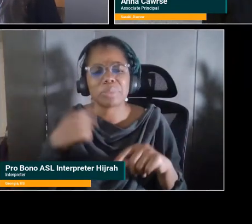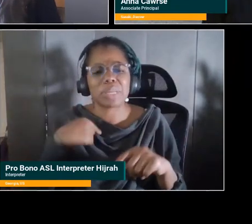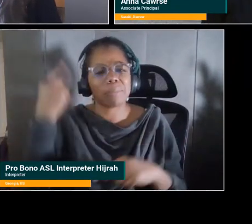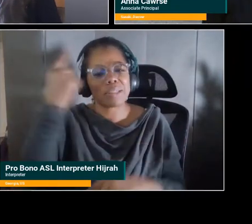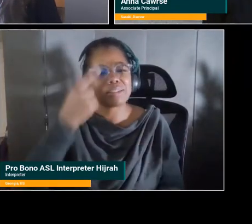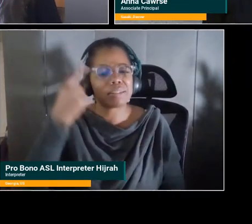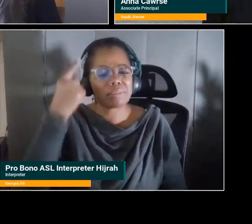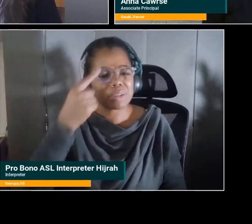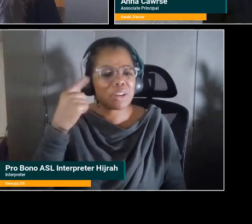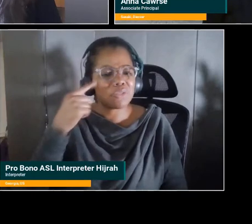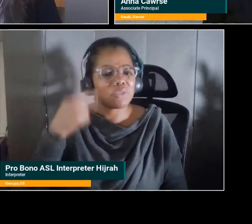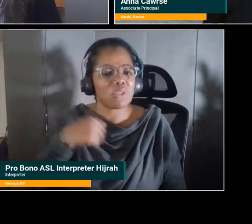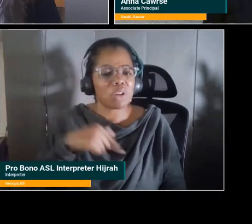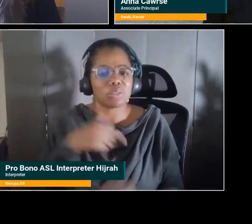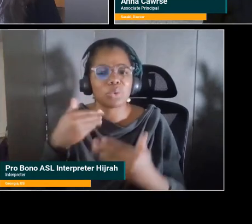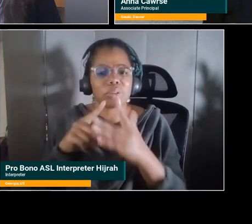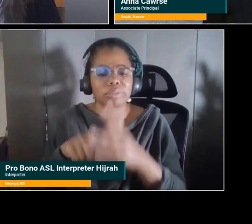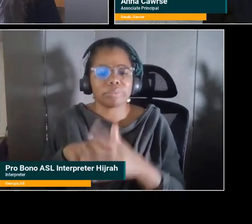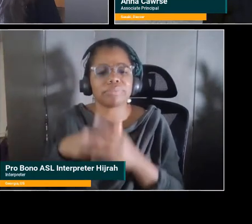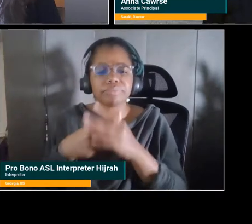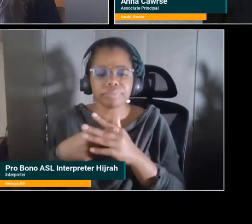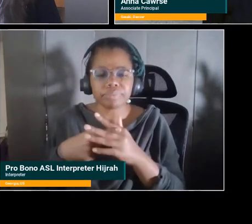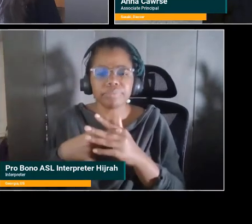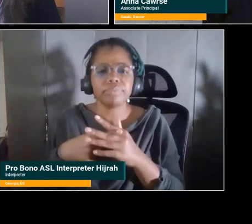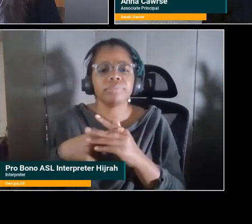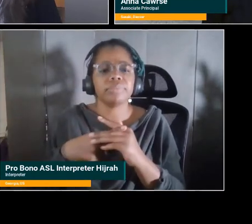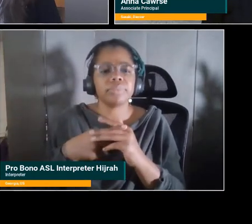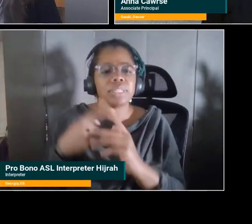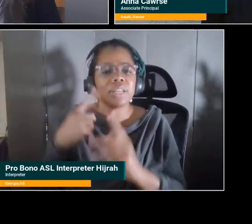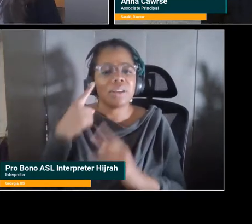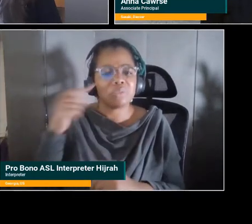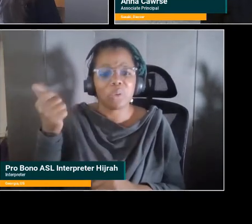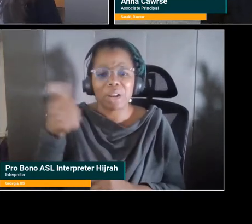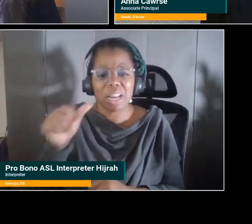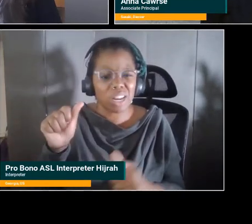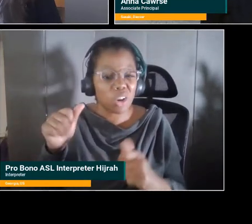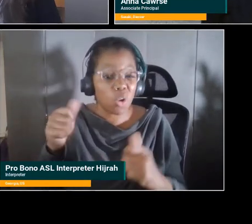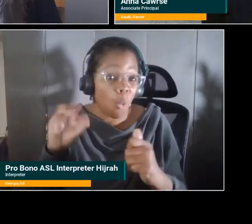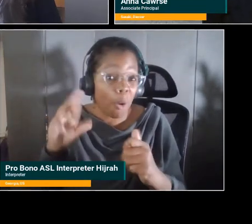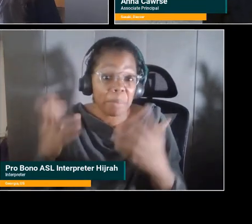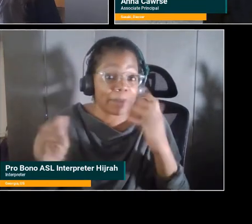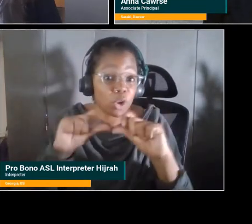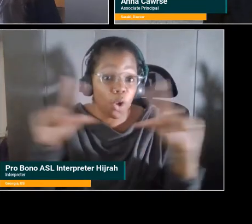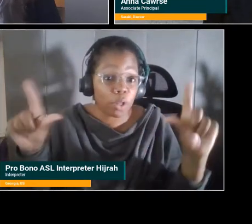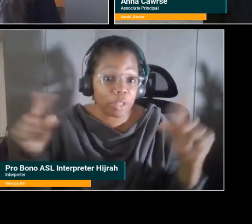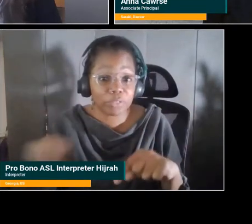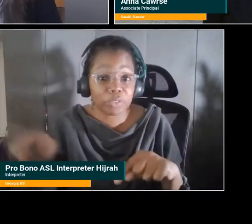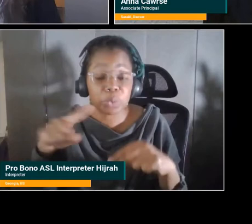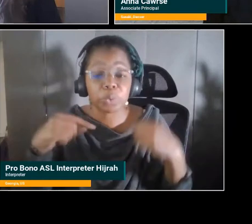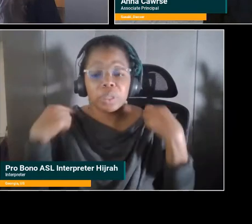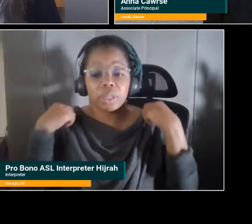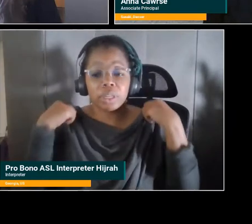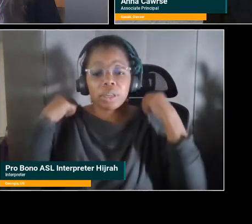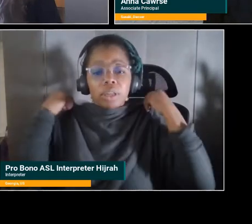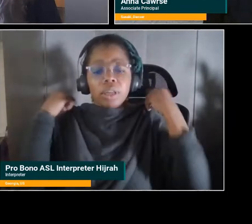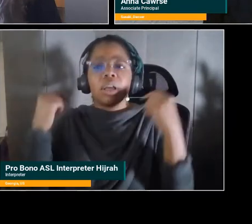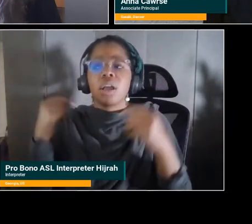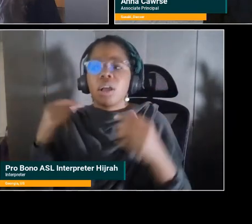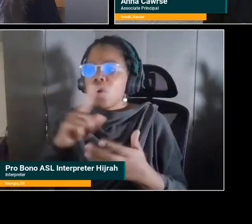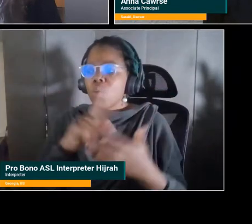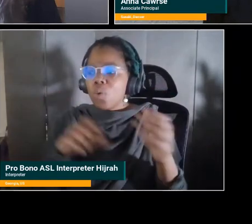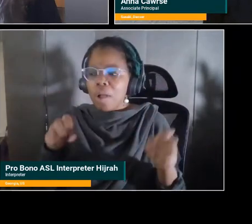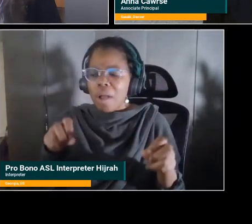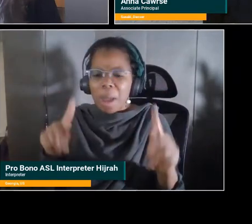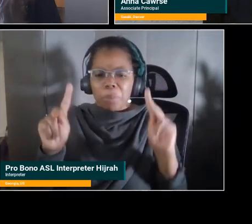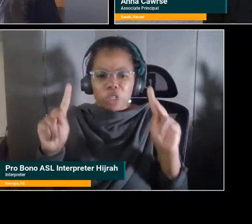to get us started. And this is for any or all of you. And that is, what opportunities